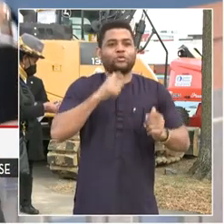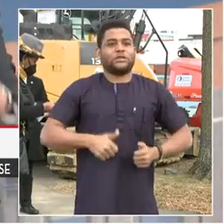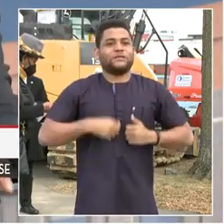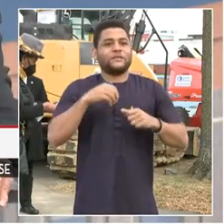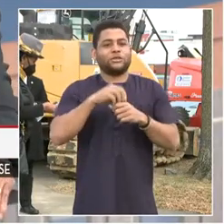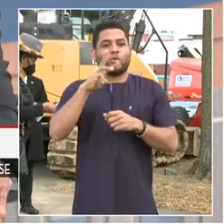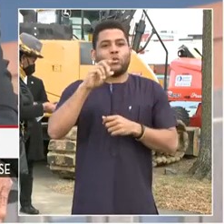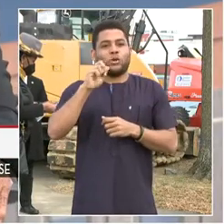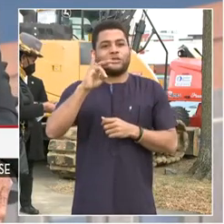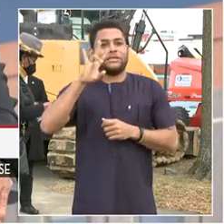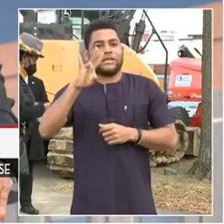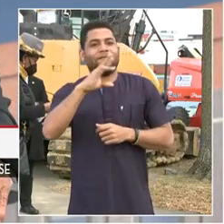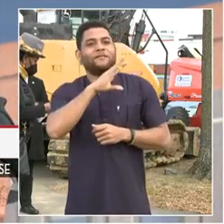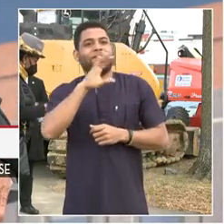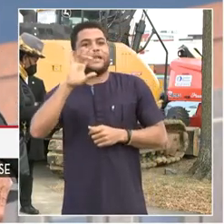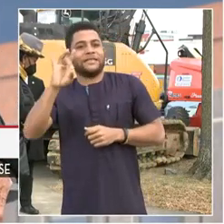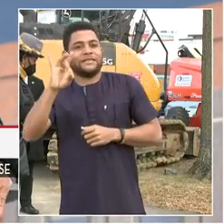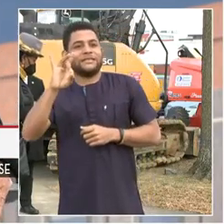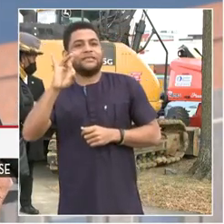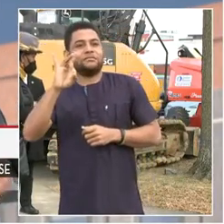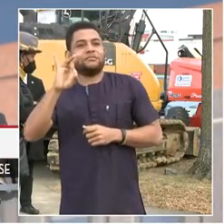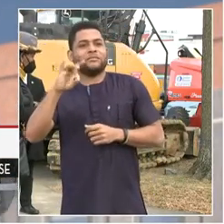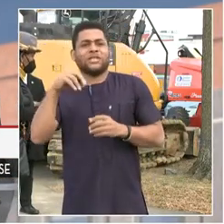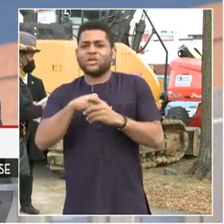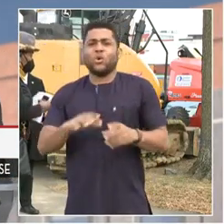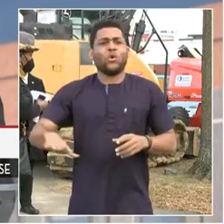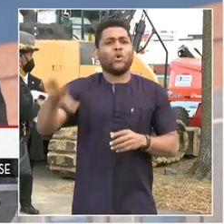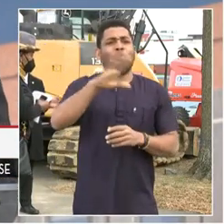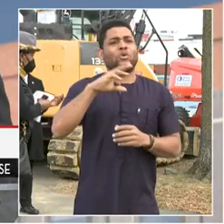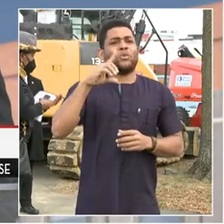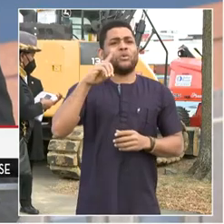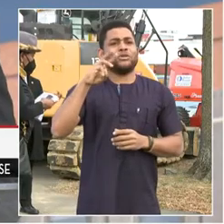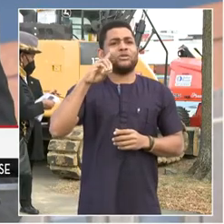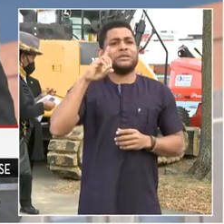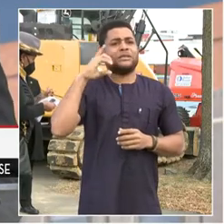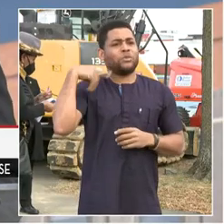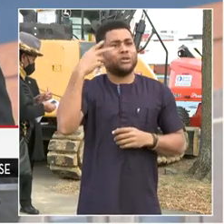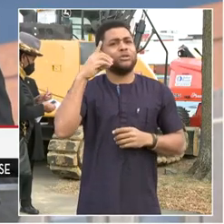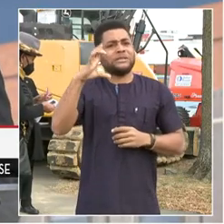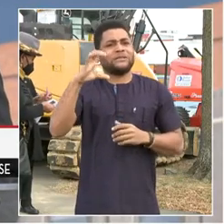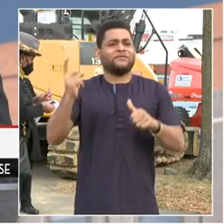people across the entire District of Columbia.